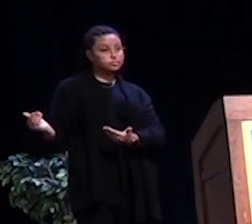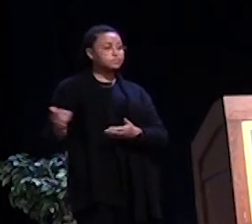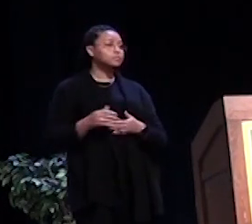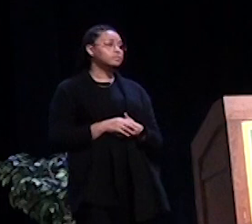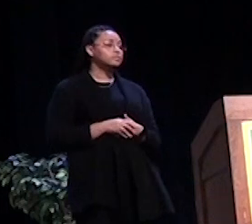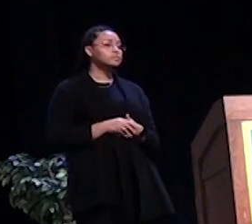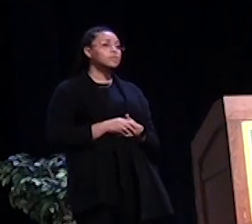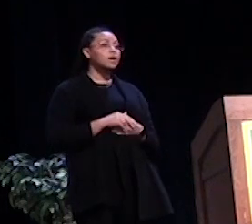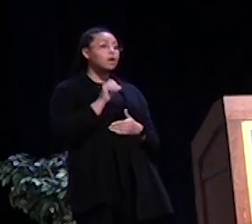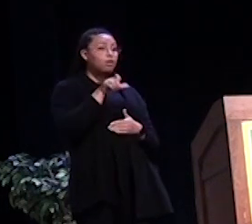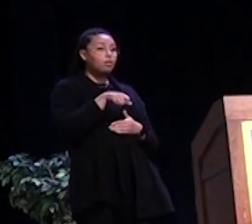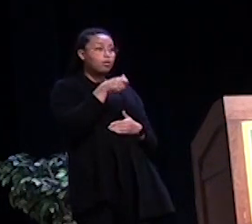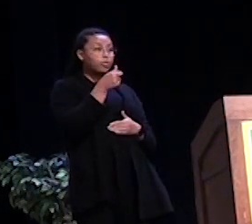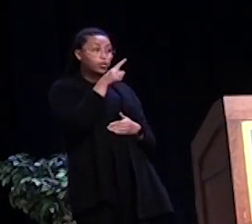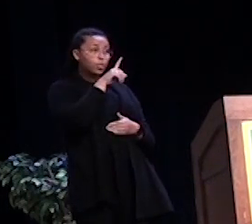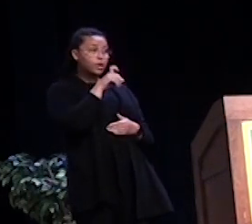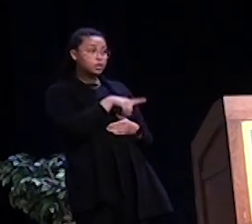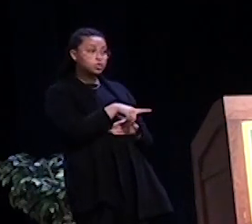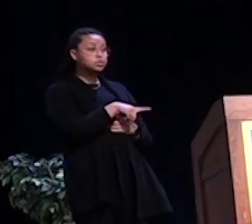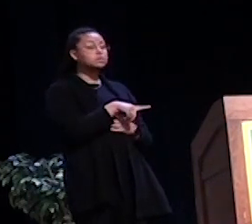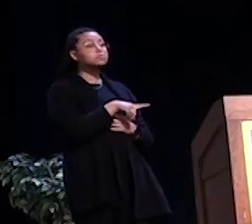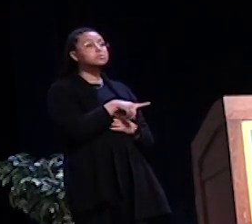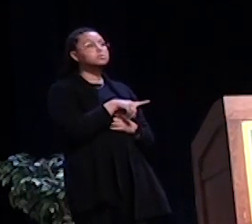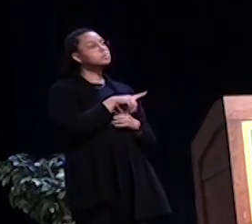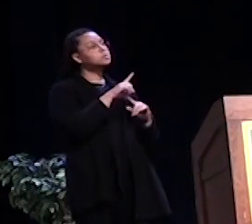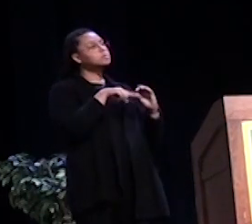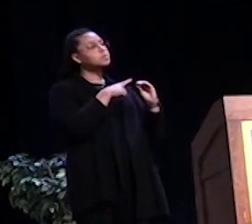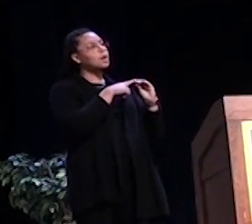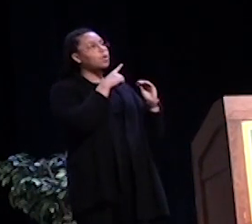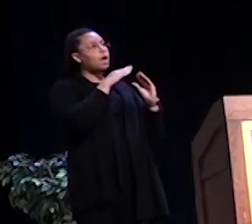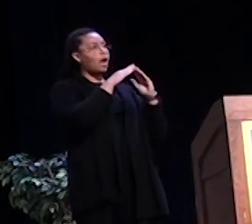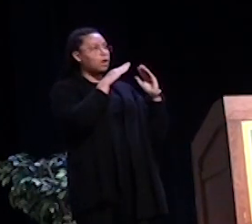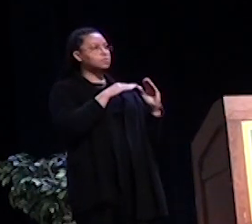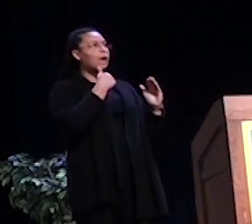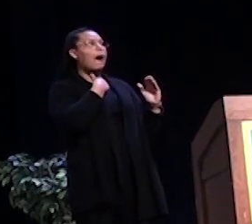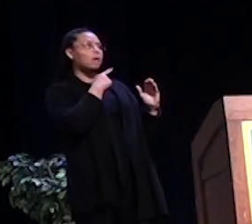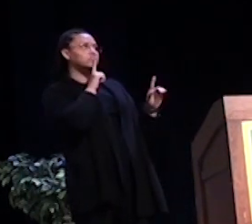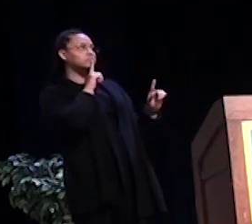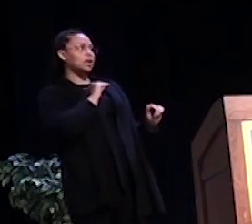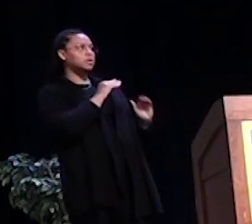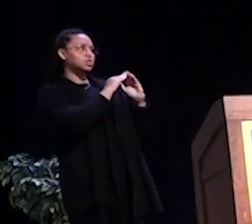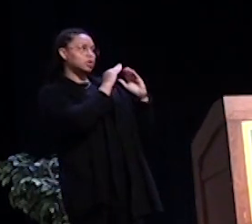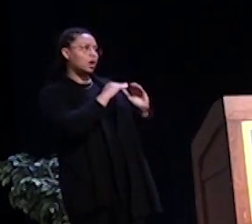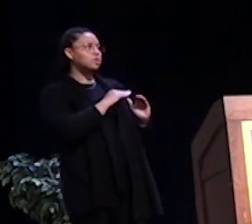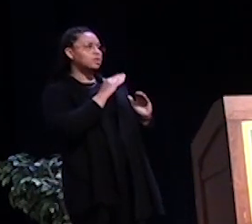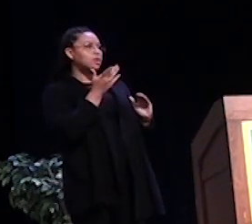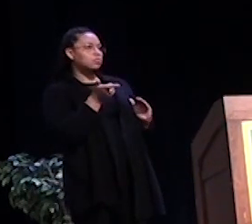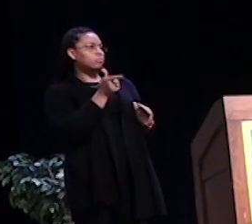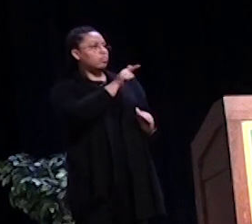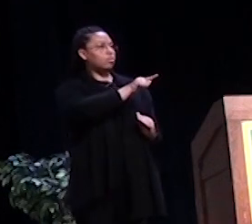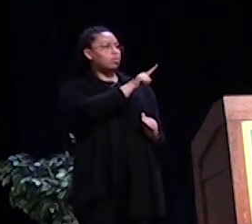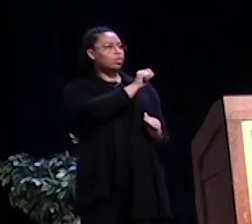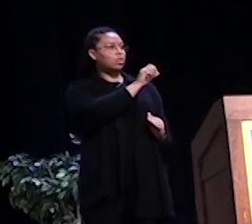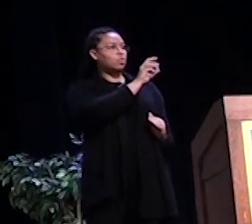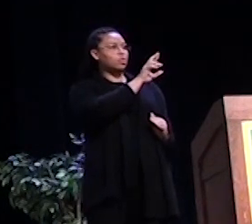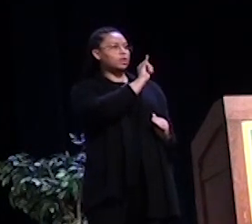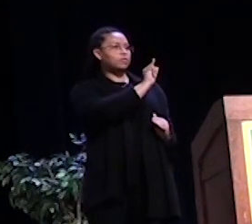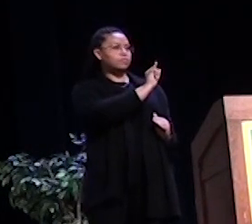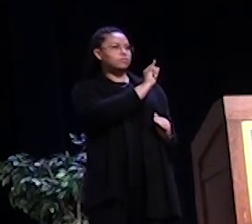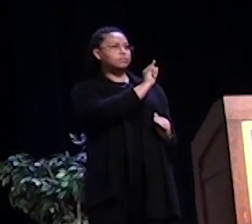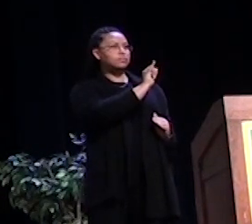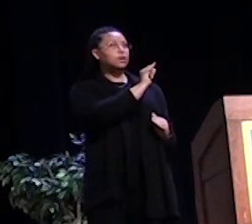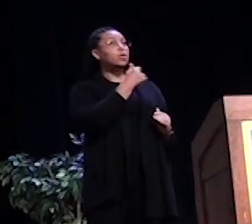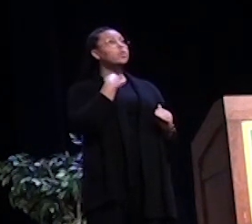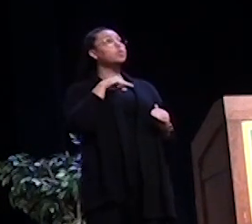and answer that. And then the other thing is about housing. So I'll take the housing question and I'll pass it over to Lori. I think she's got some questions. We